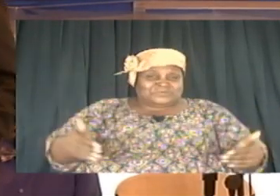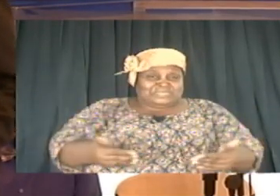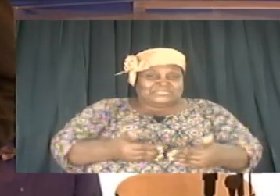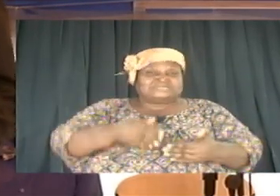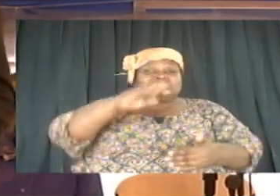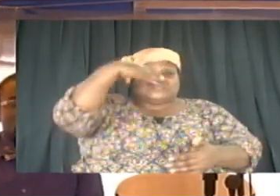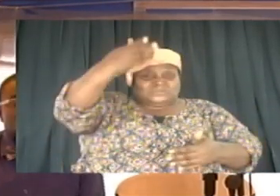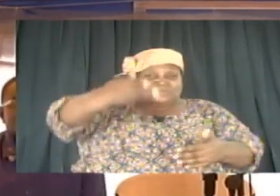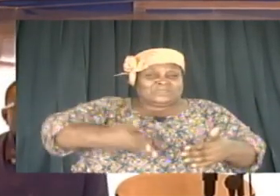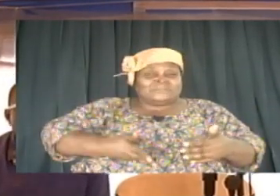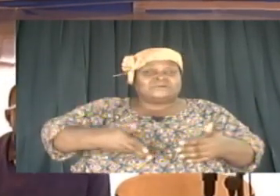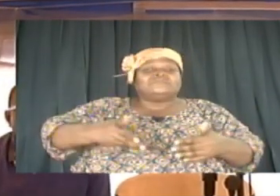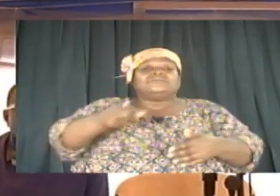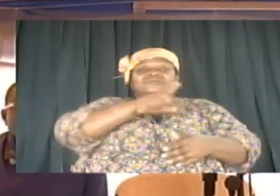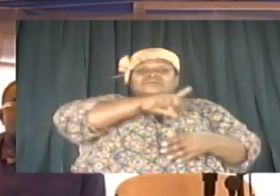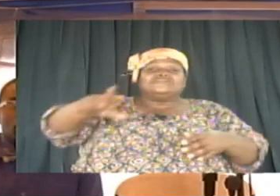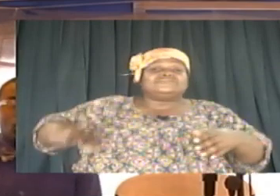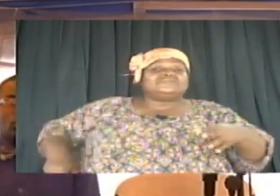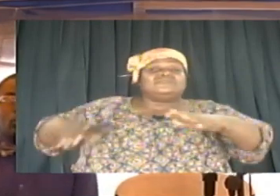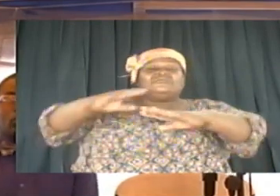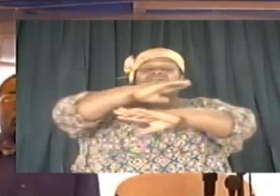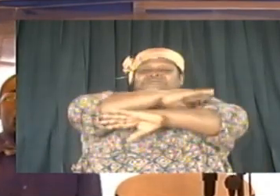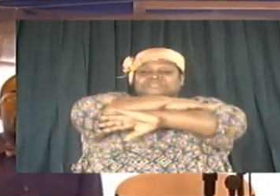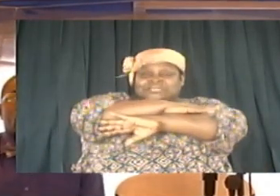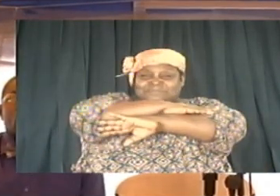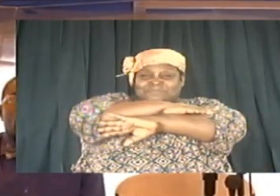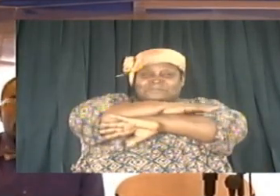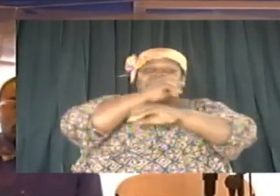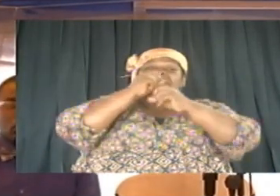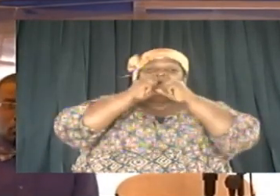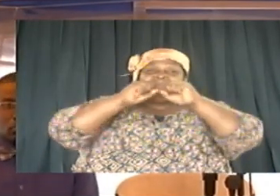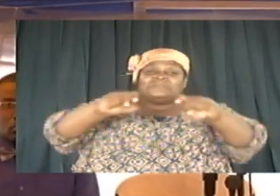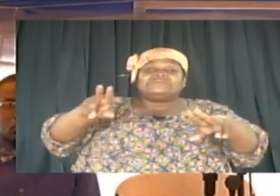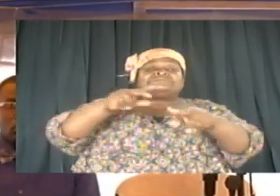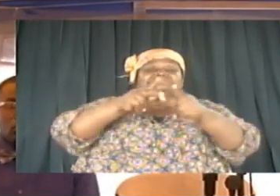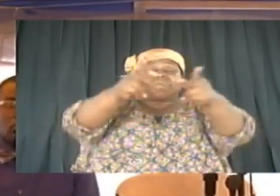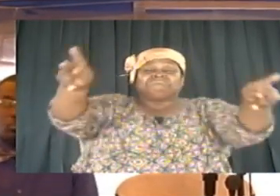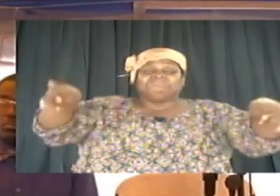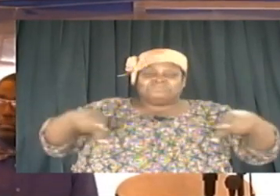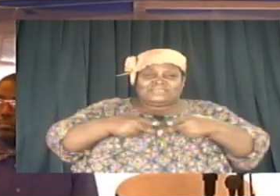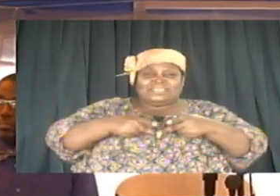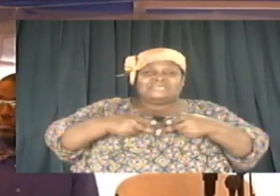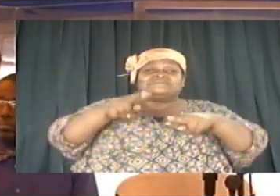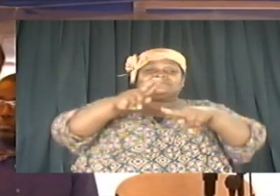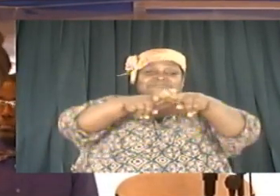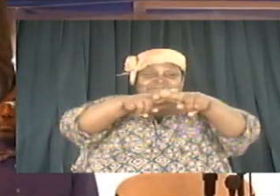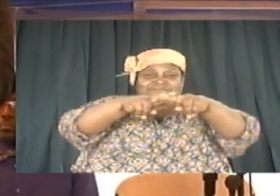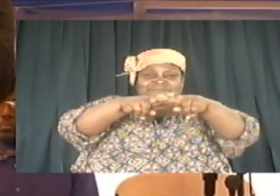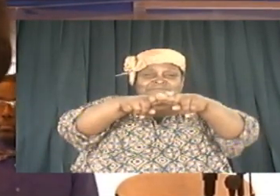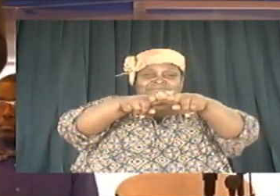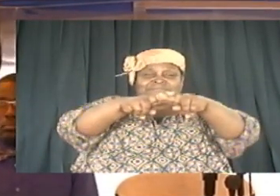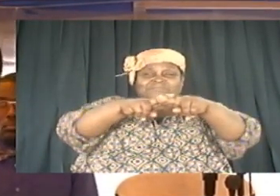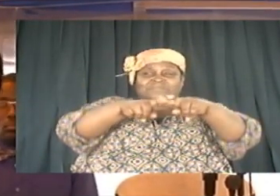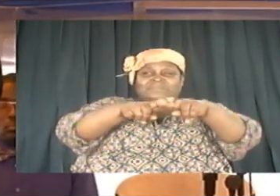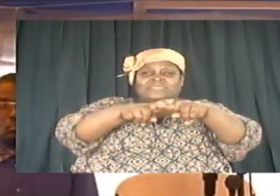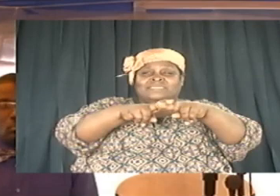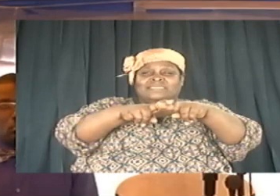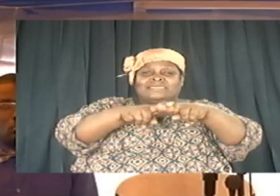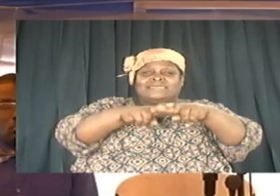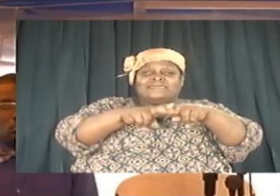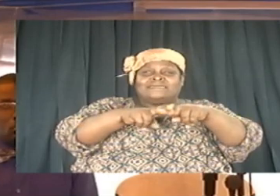the Lord's table, a blessed place to sit. We're going to make